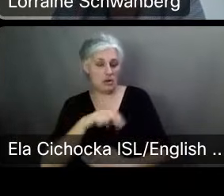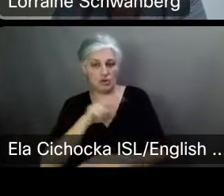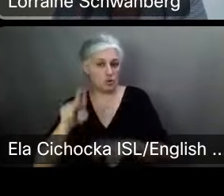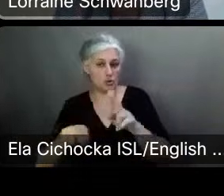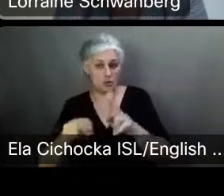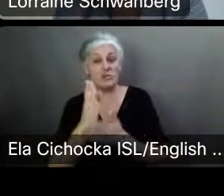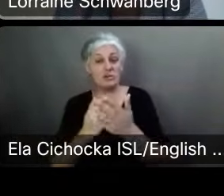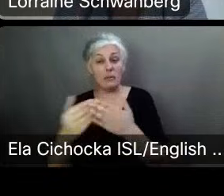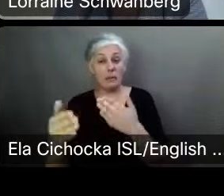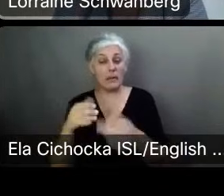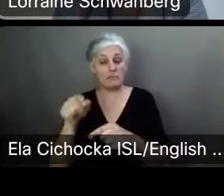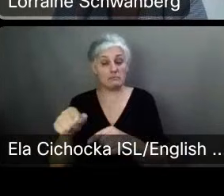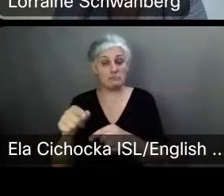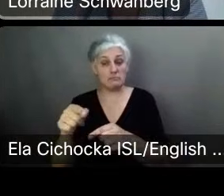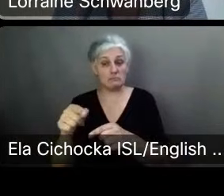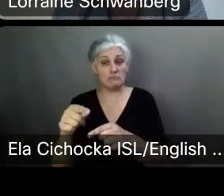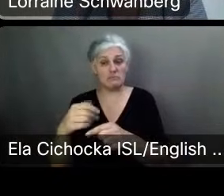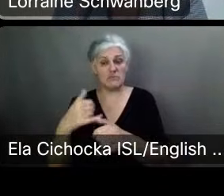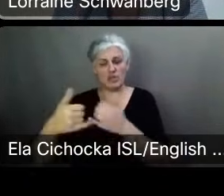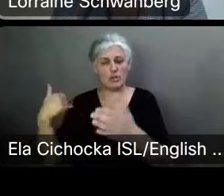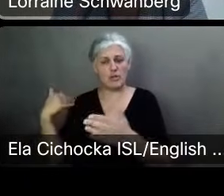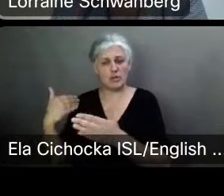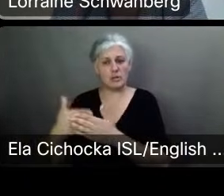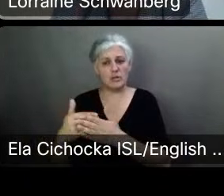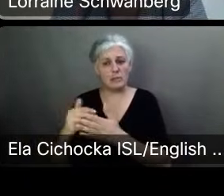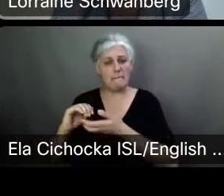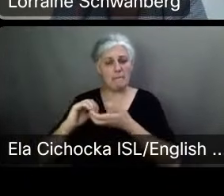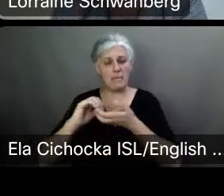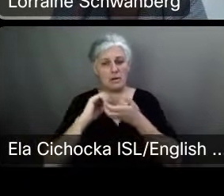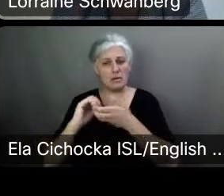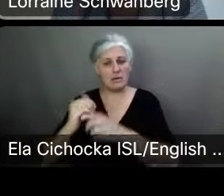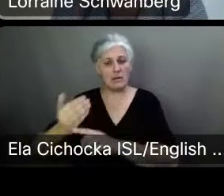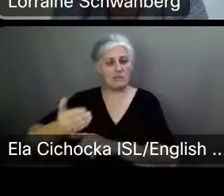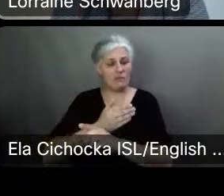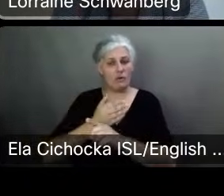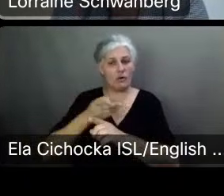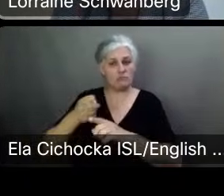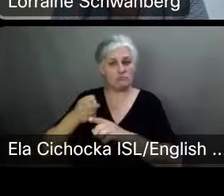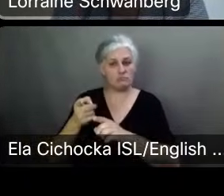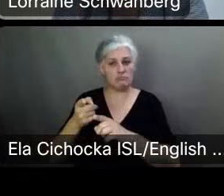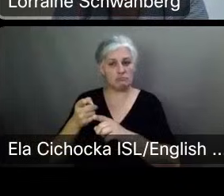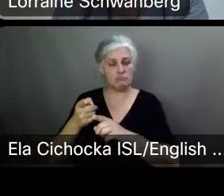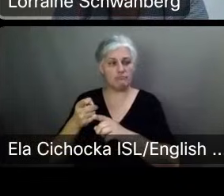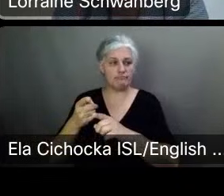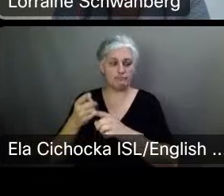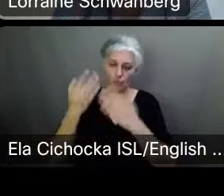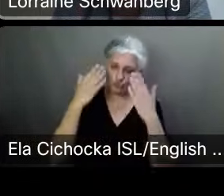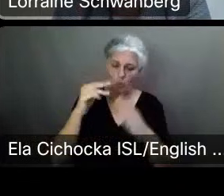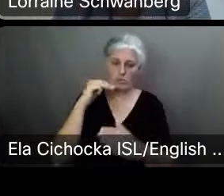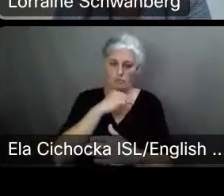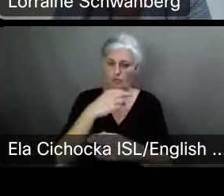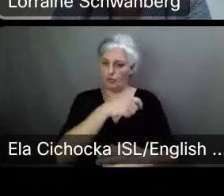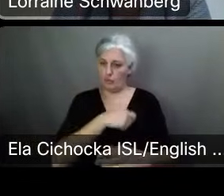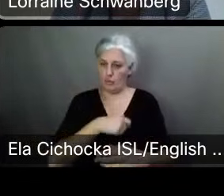been sought after for a number of years, and our colleagues previously have been driving this important role really.